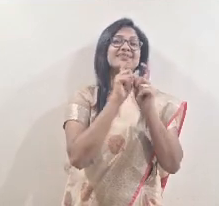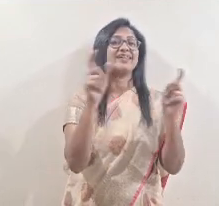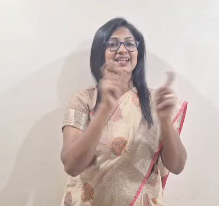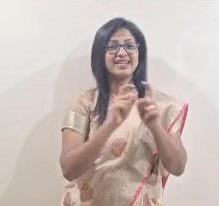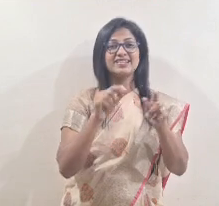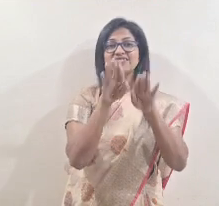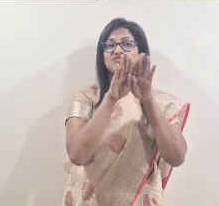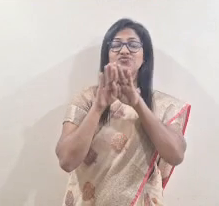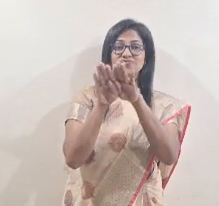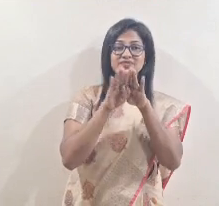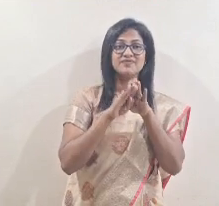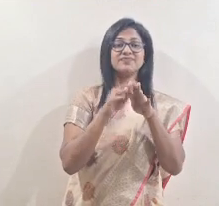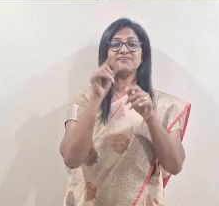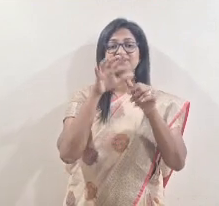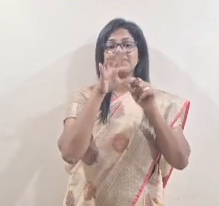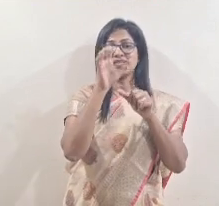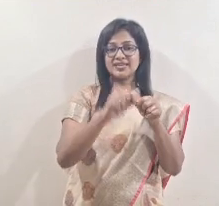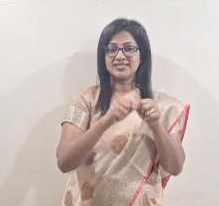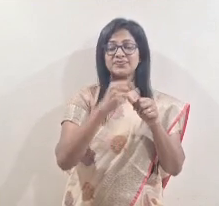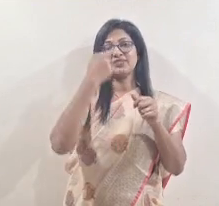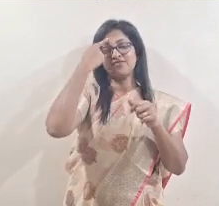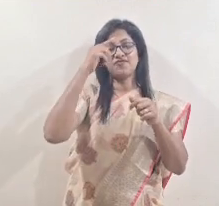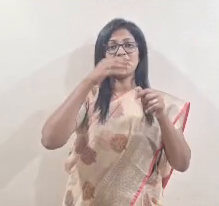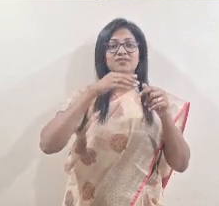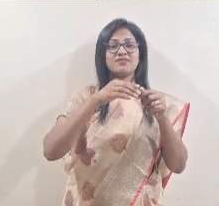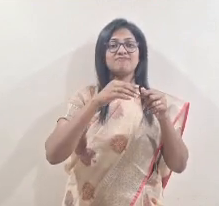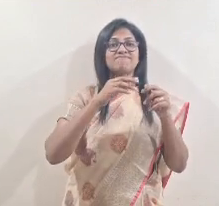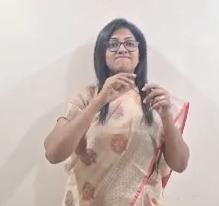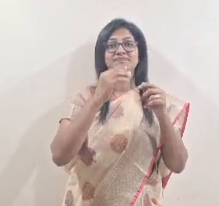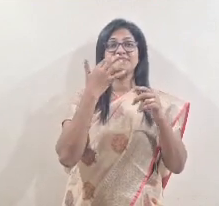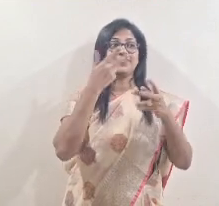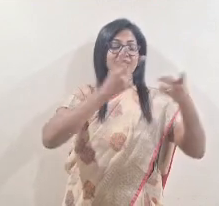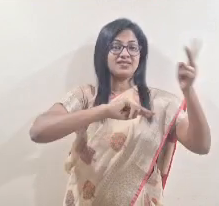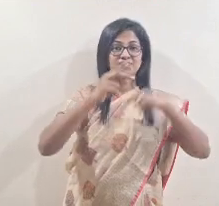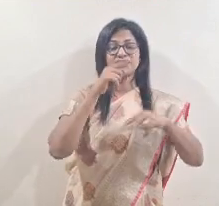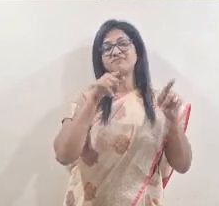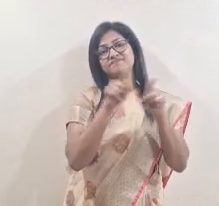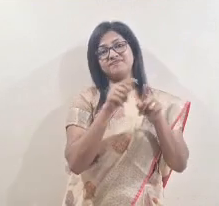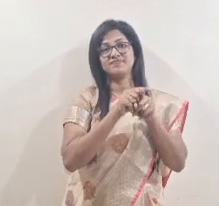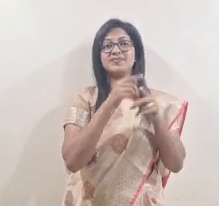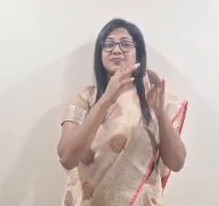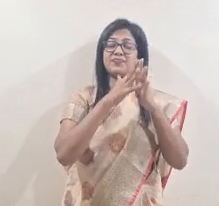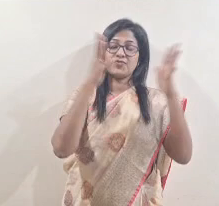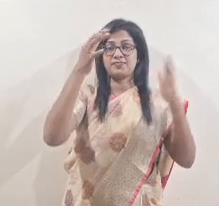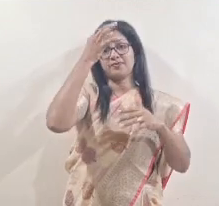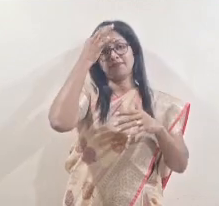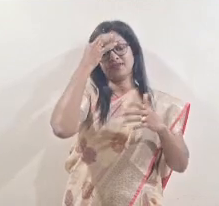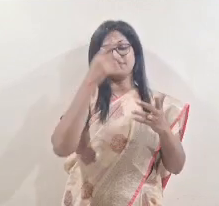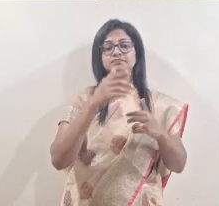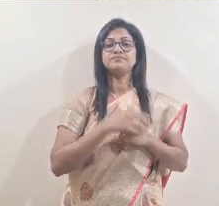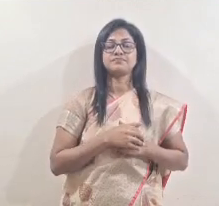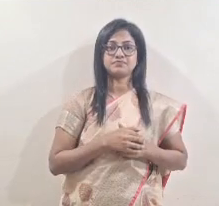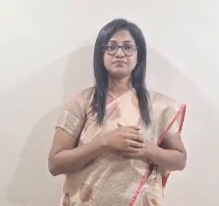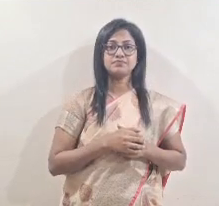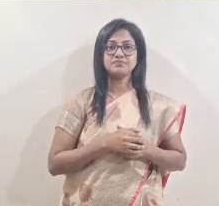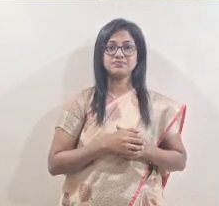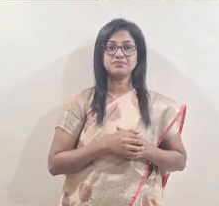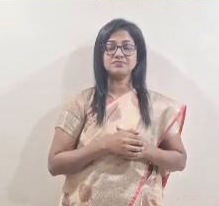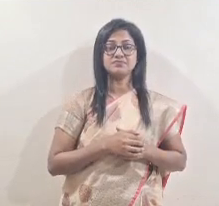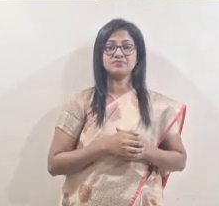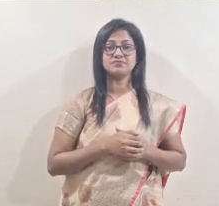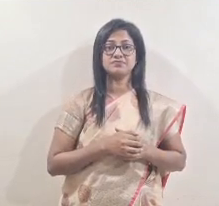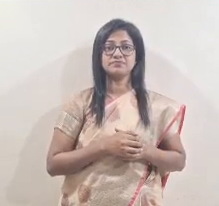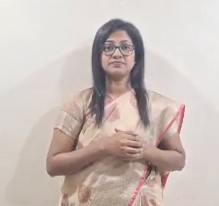and universal accessibility for the male respondents as well is a huge problem. Coming